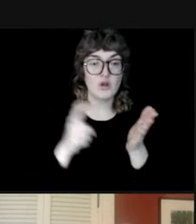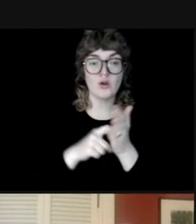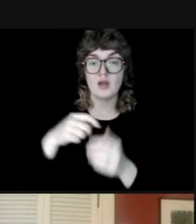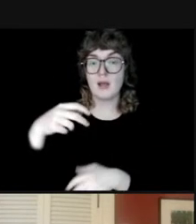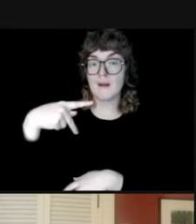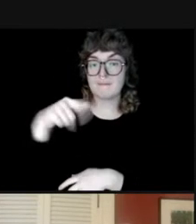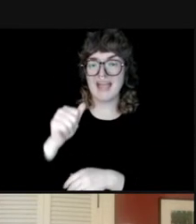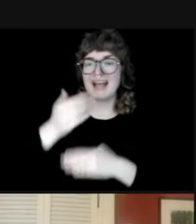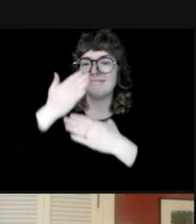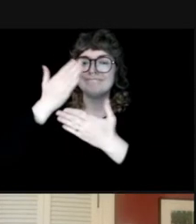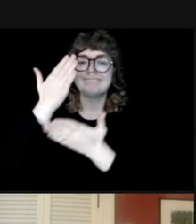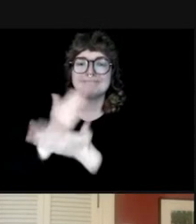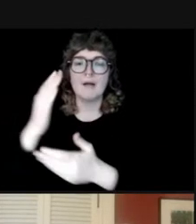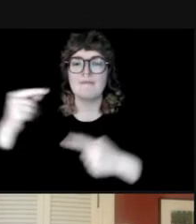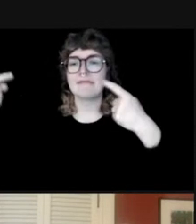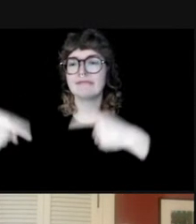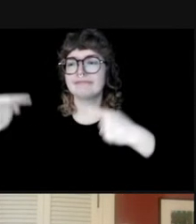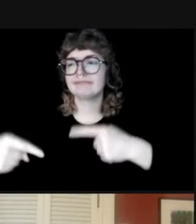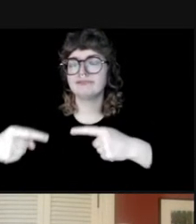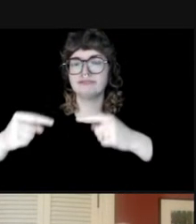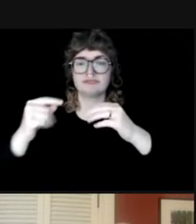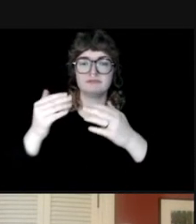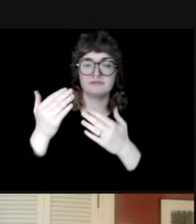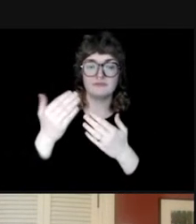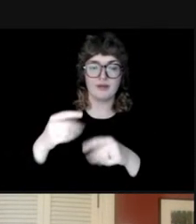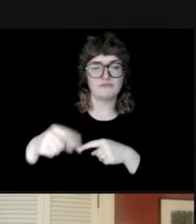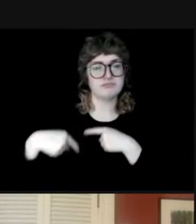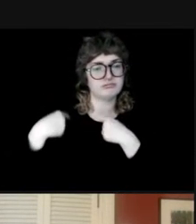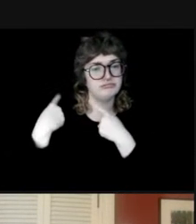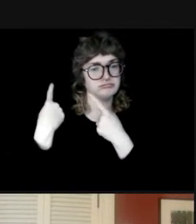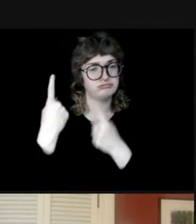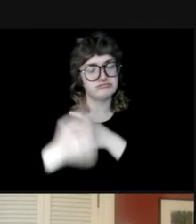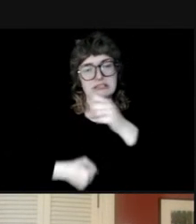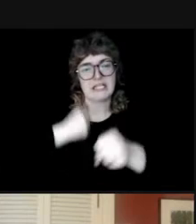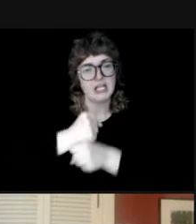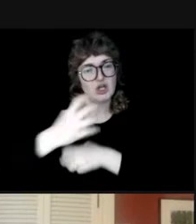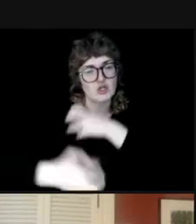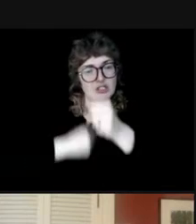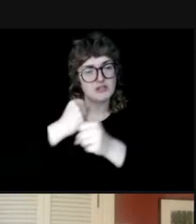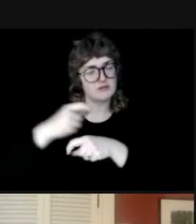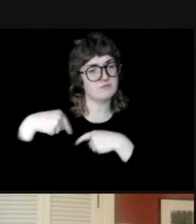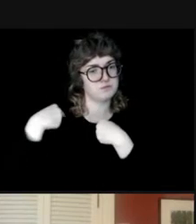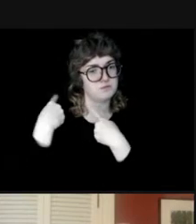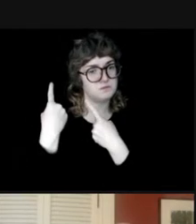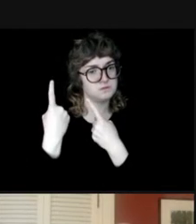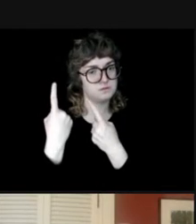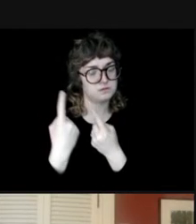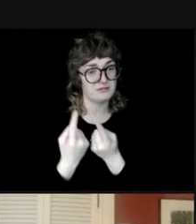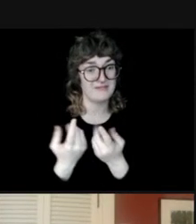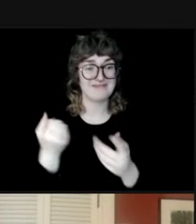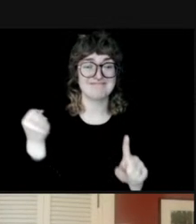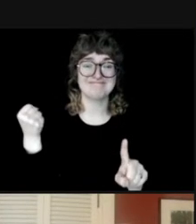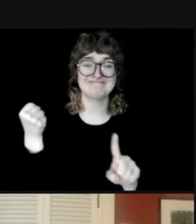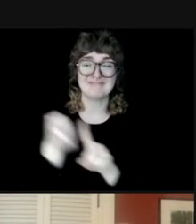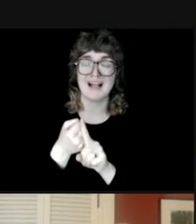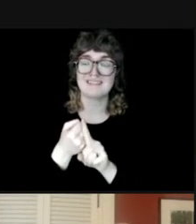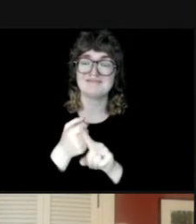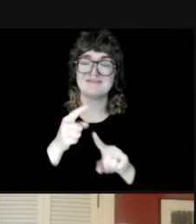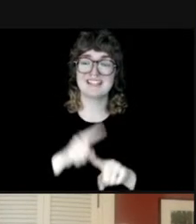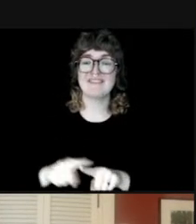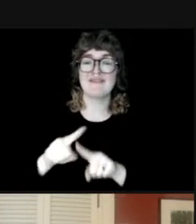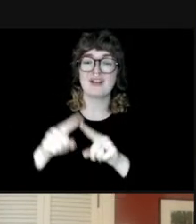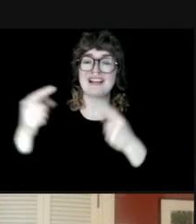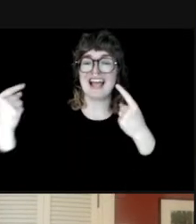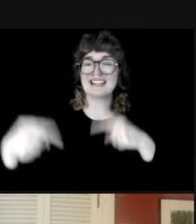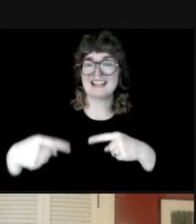mutual border, which went on for generations and sometimes led to violence. And they created, next,